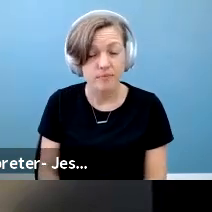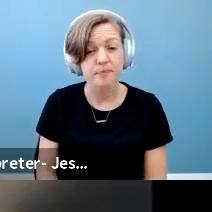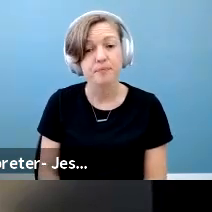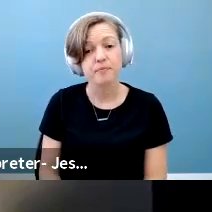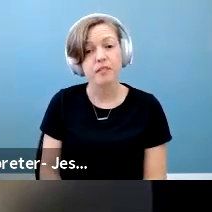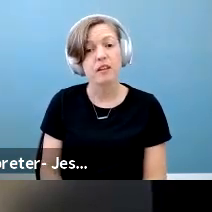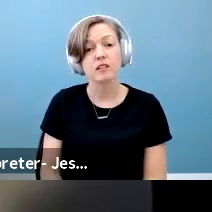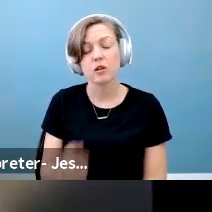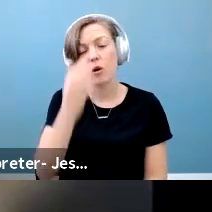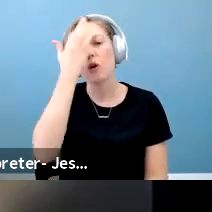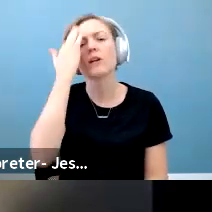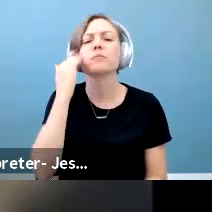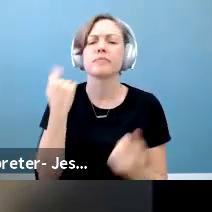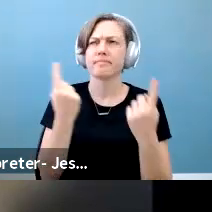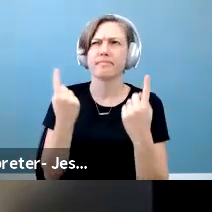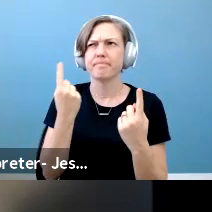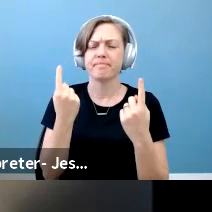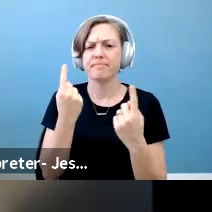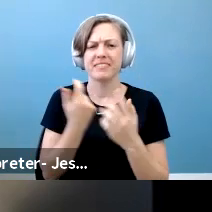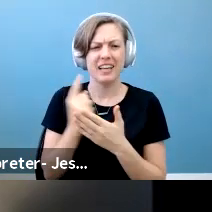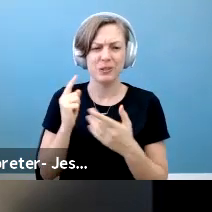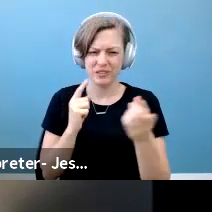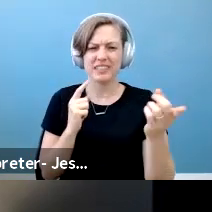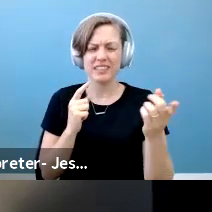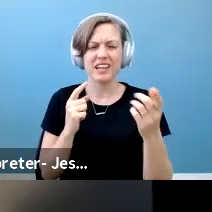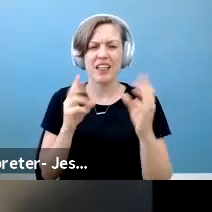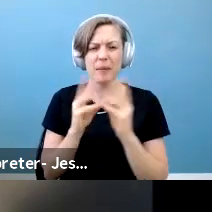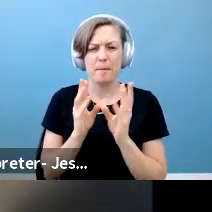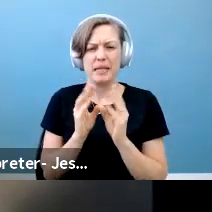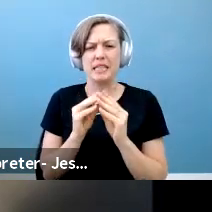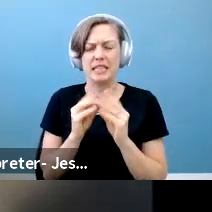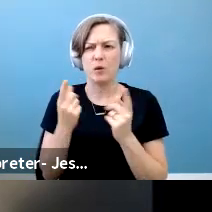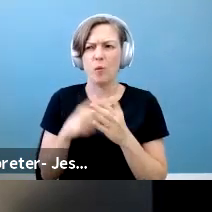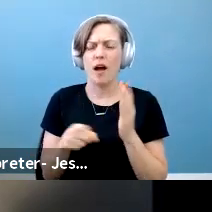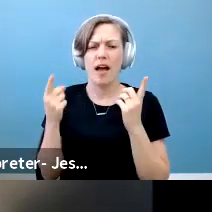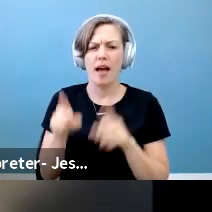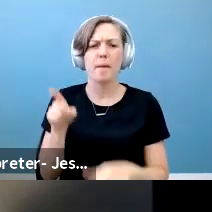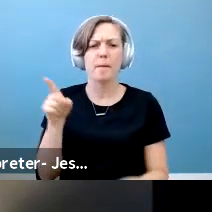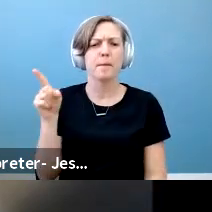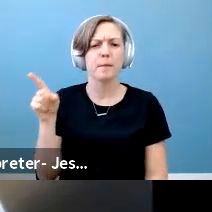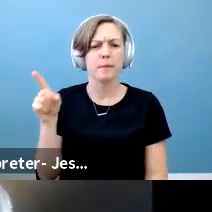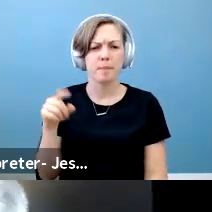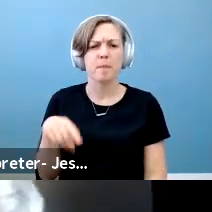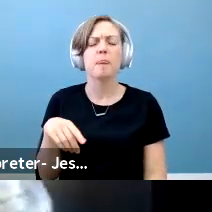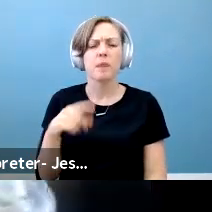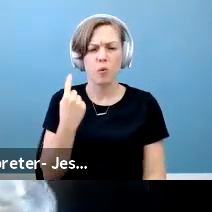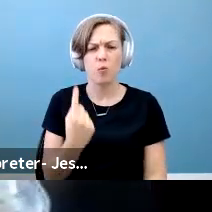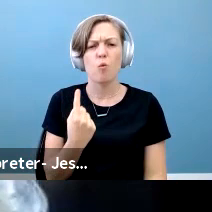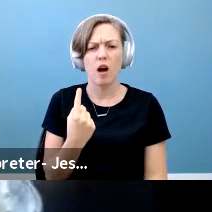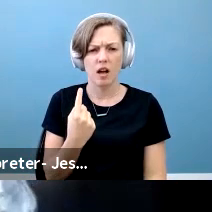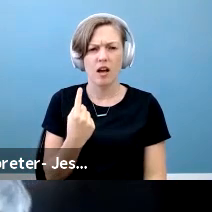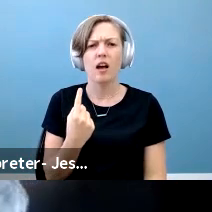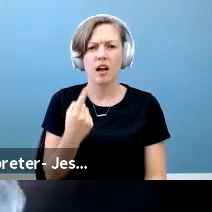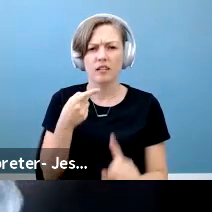I'm just thinking in my mind what happened last week at our meeting. There was one